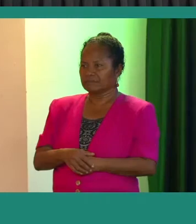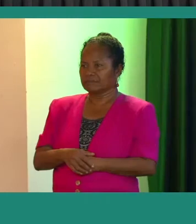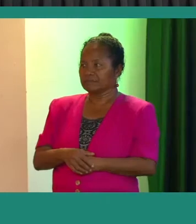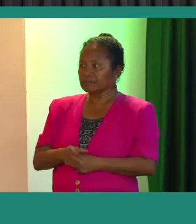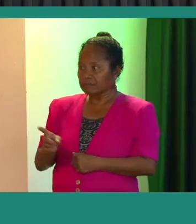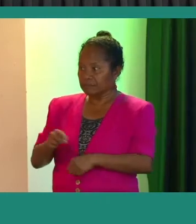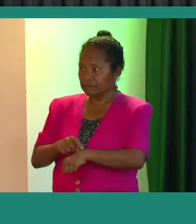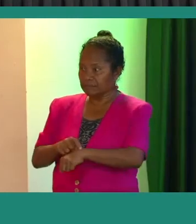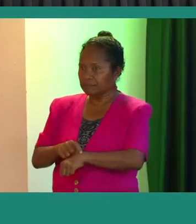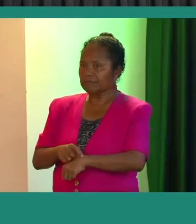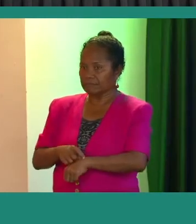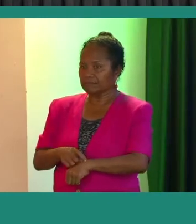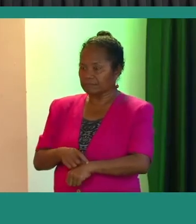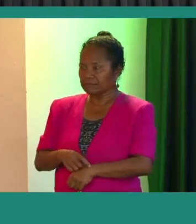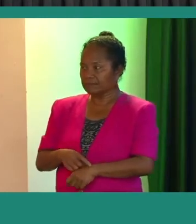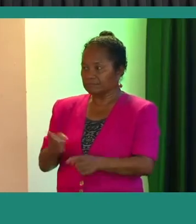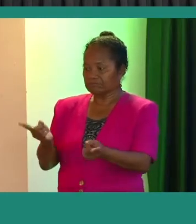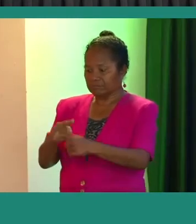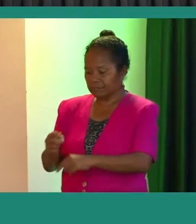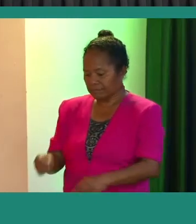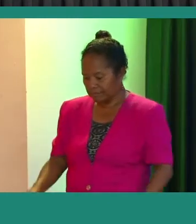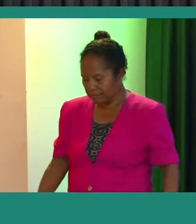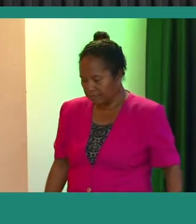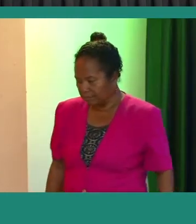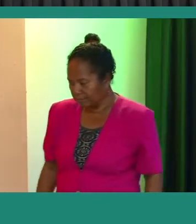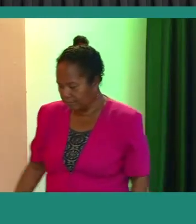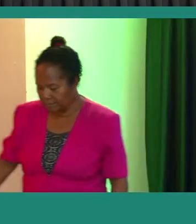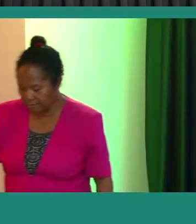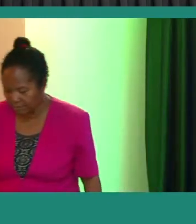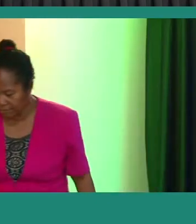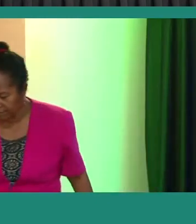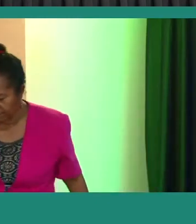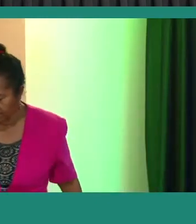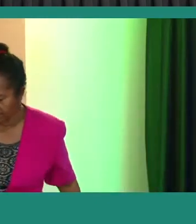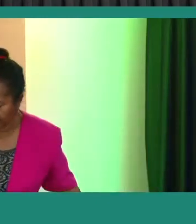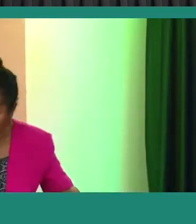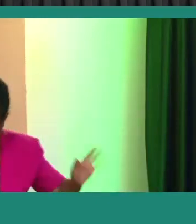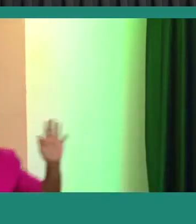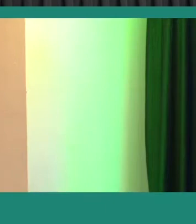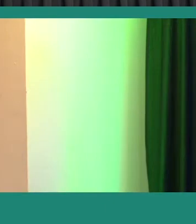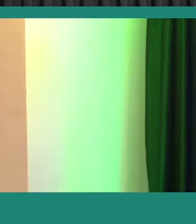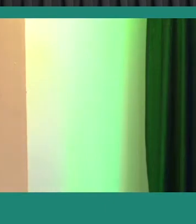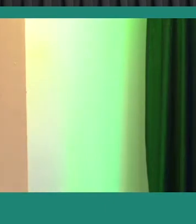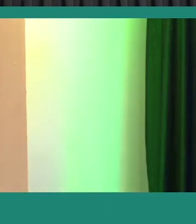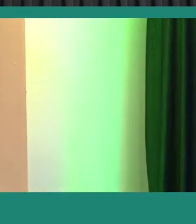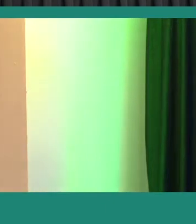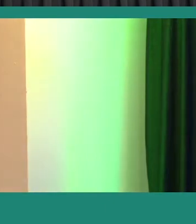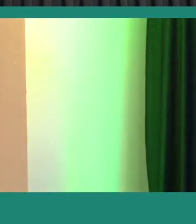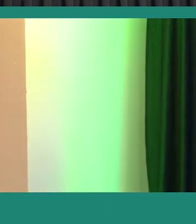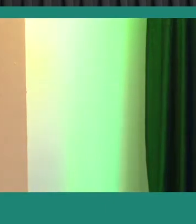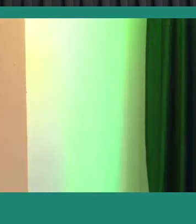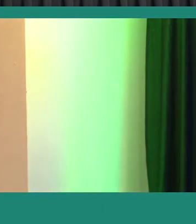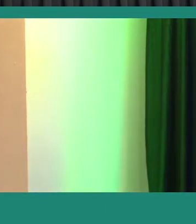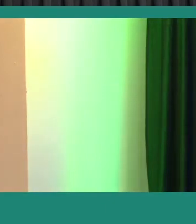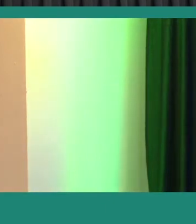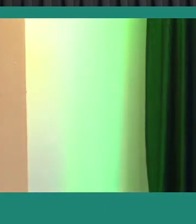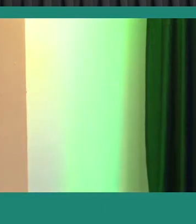Is he there? Hi, Hi, Emmanuel, Ms. can you do a sound check with me? Can you hear me? Hey.